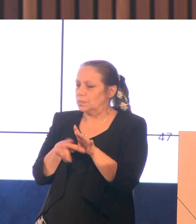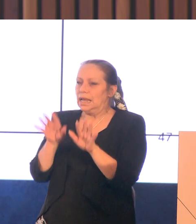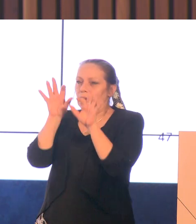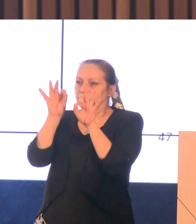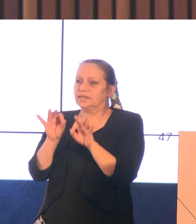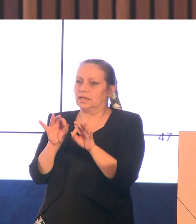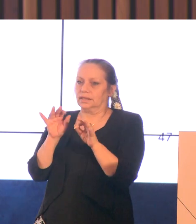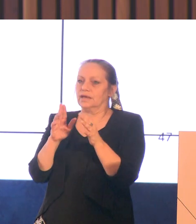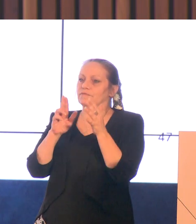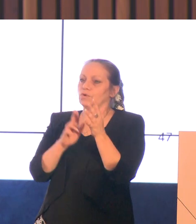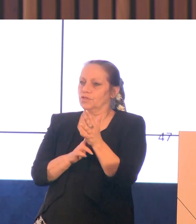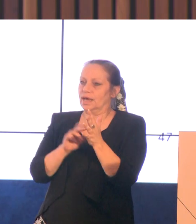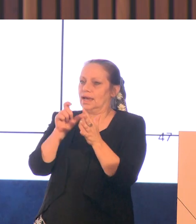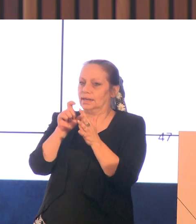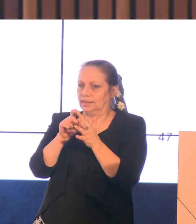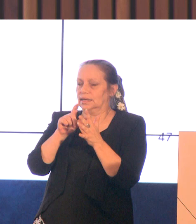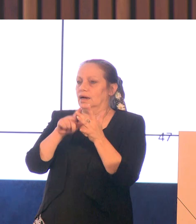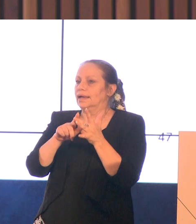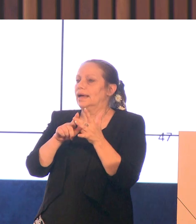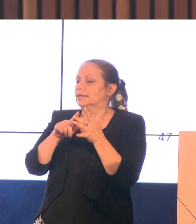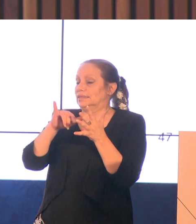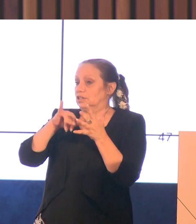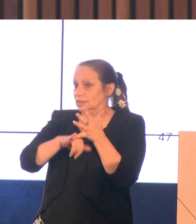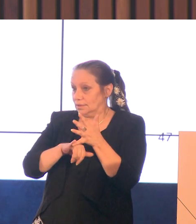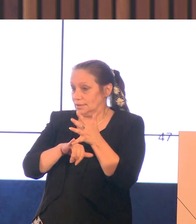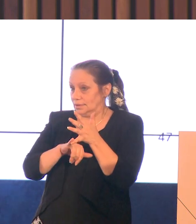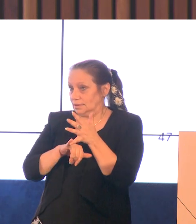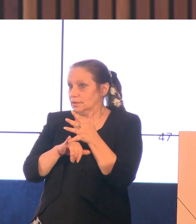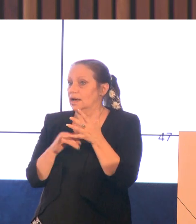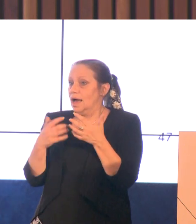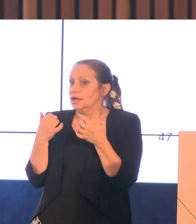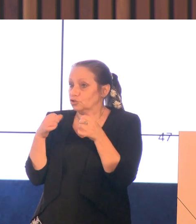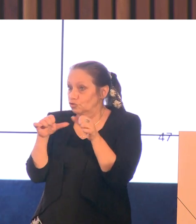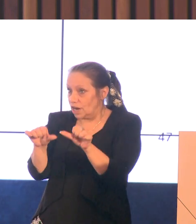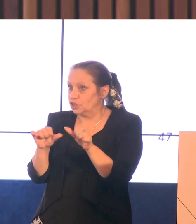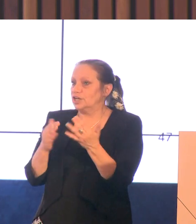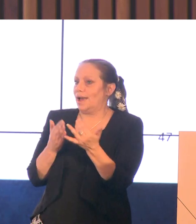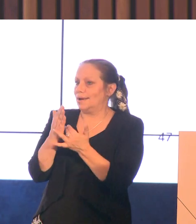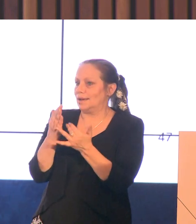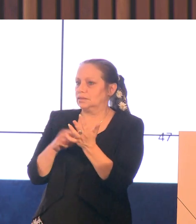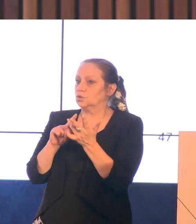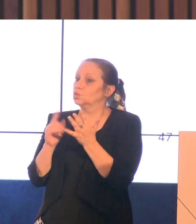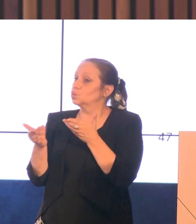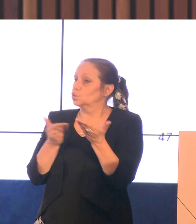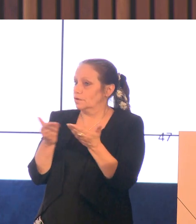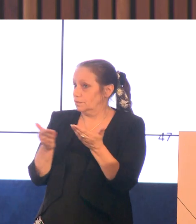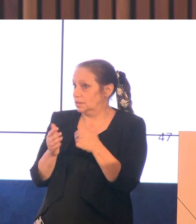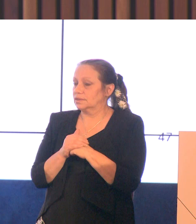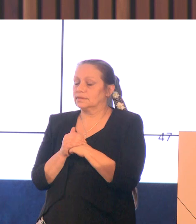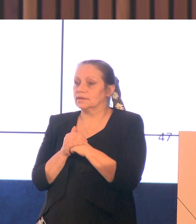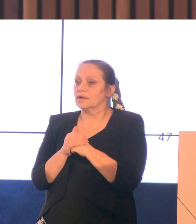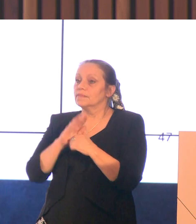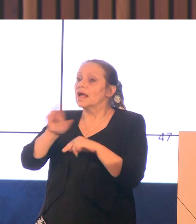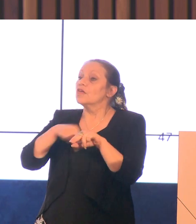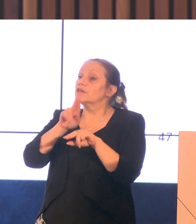for the National Disability Strategy and access to mainstream services. The National